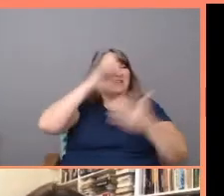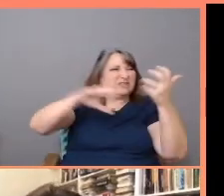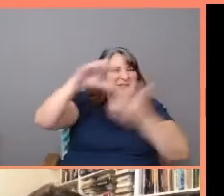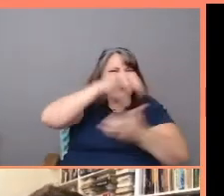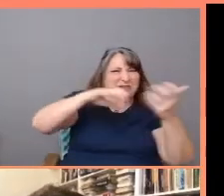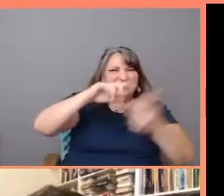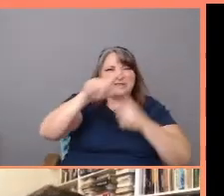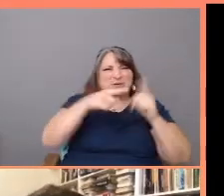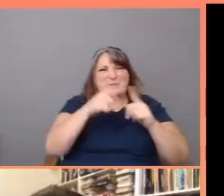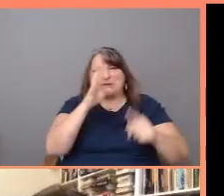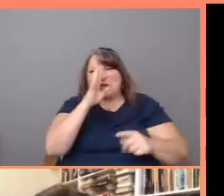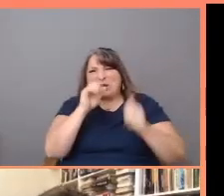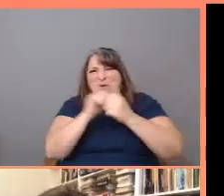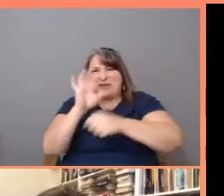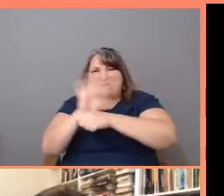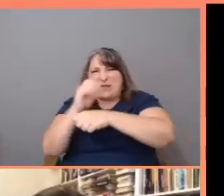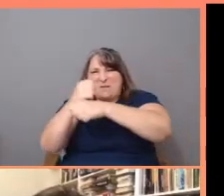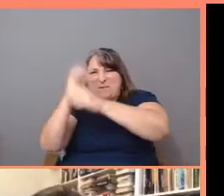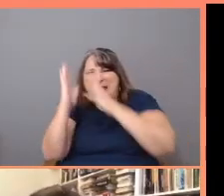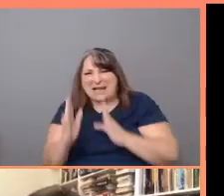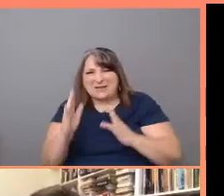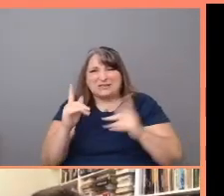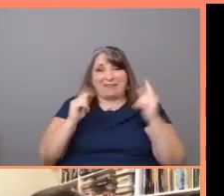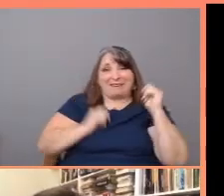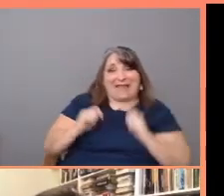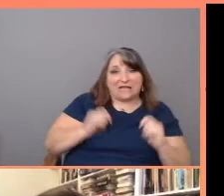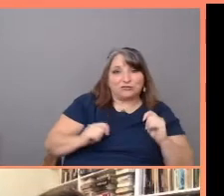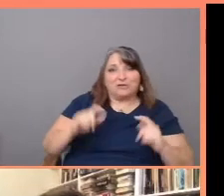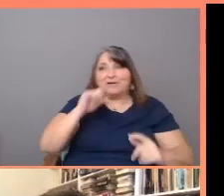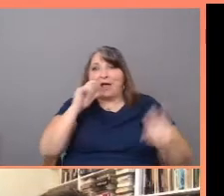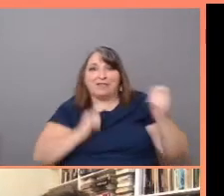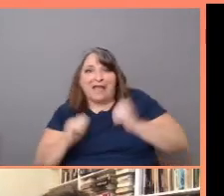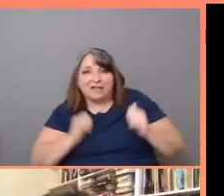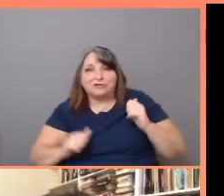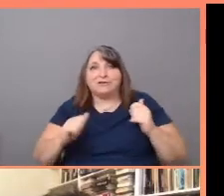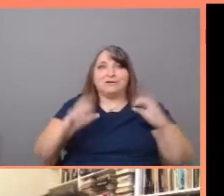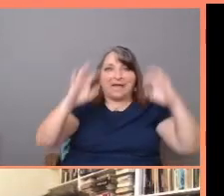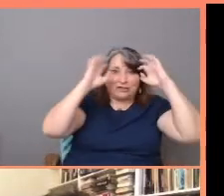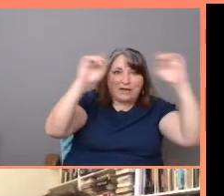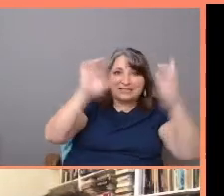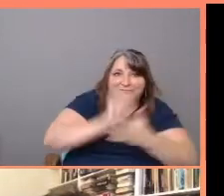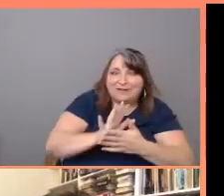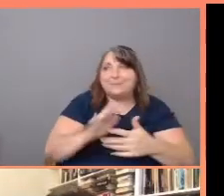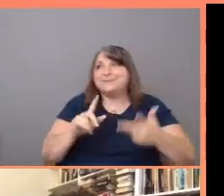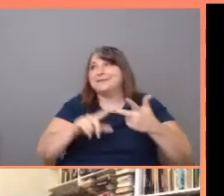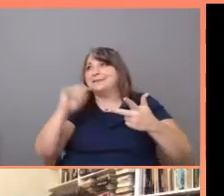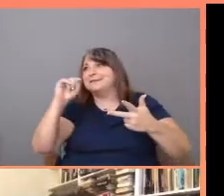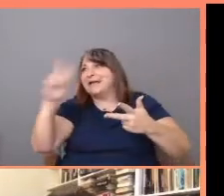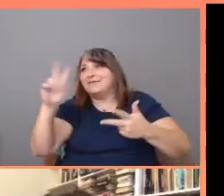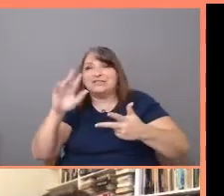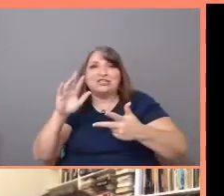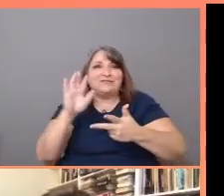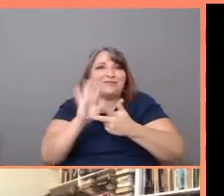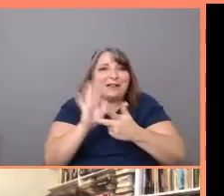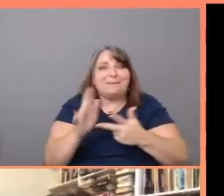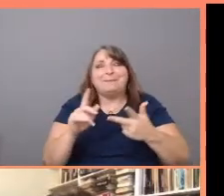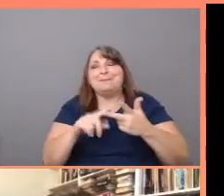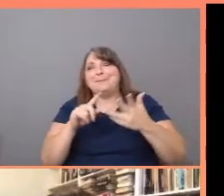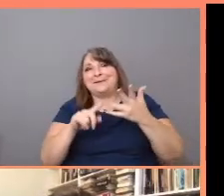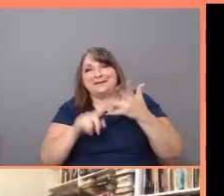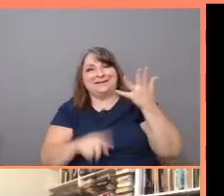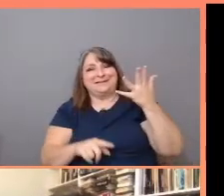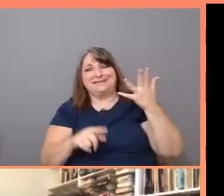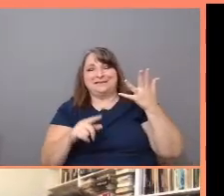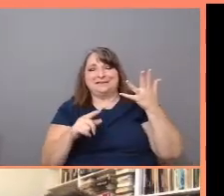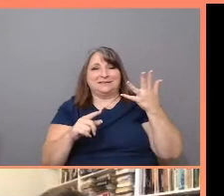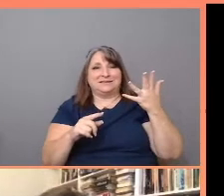to filmmakers, theatrical, non-theatrical, educational, television. There's all